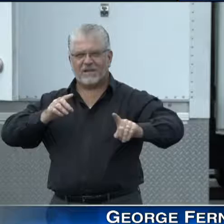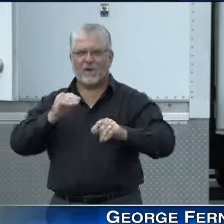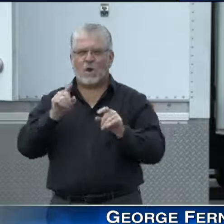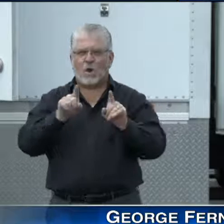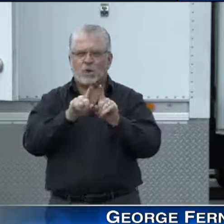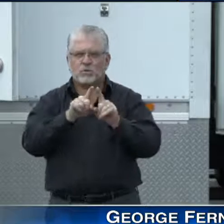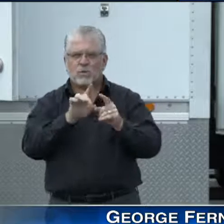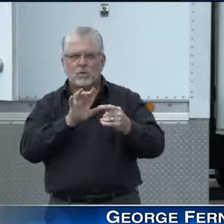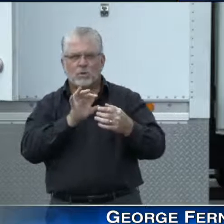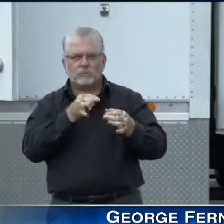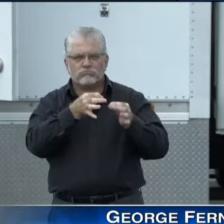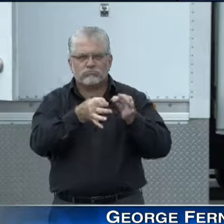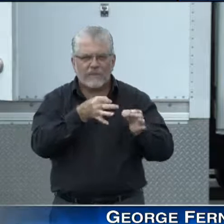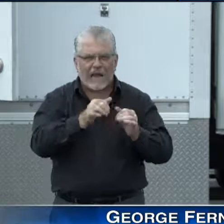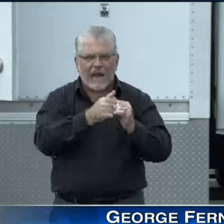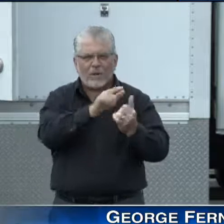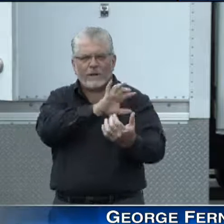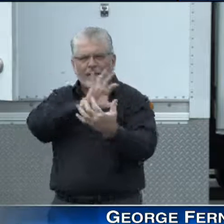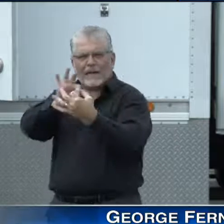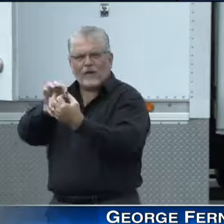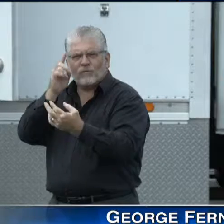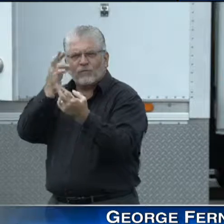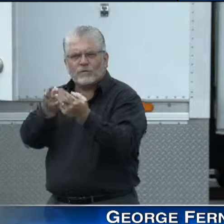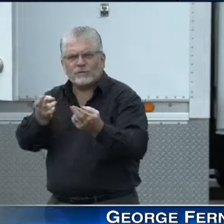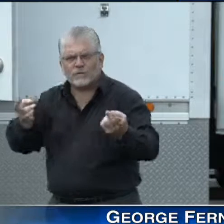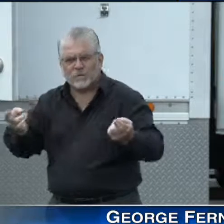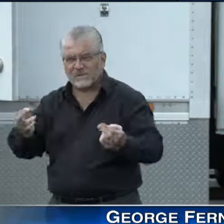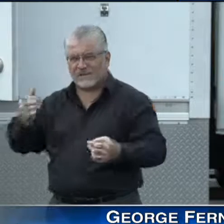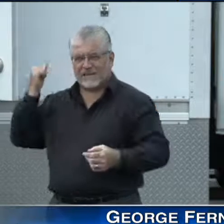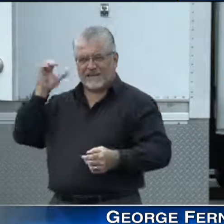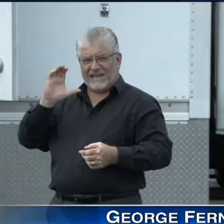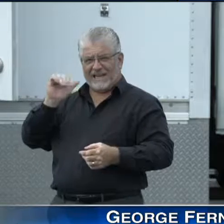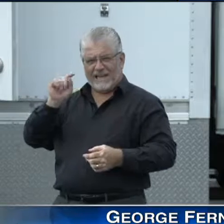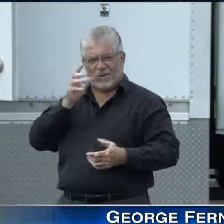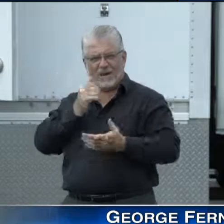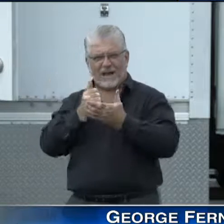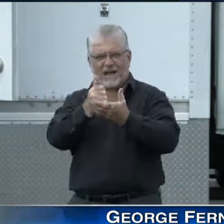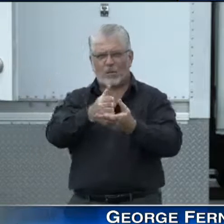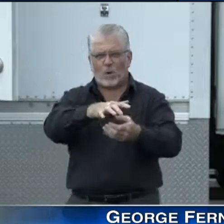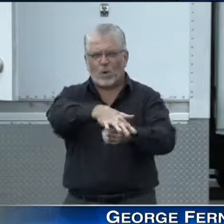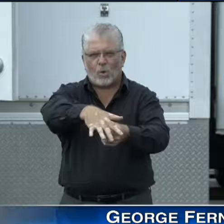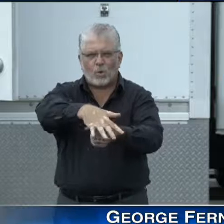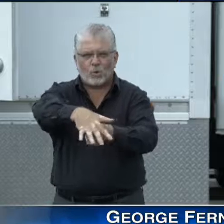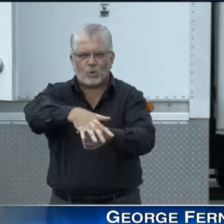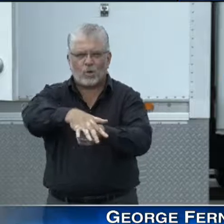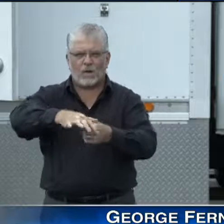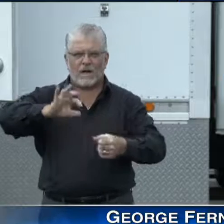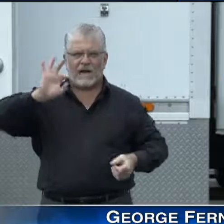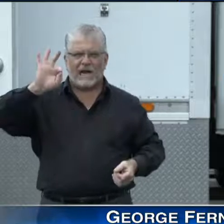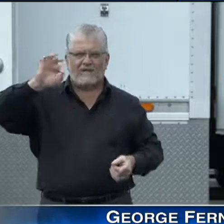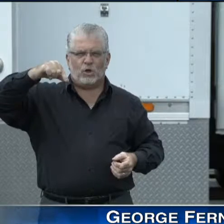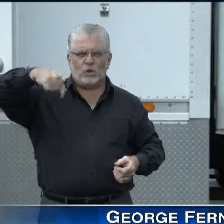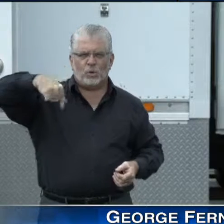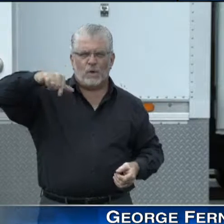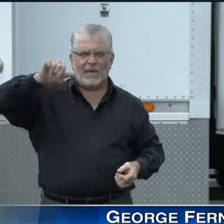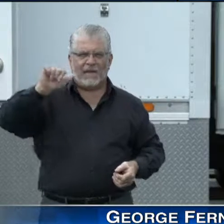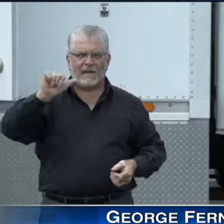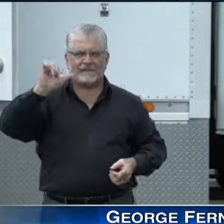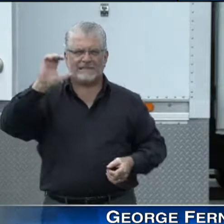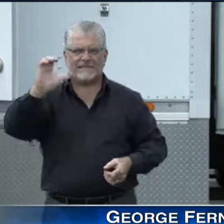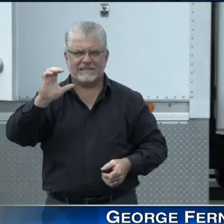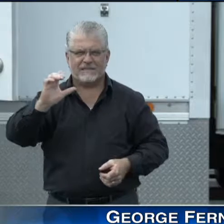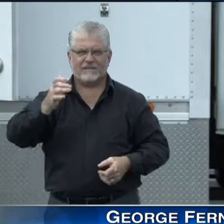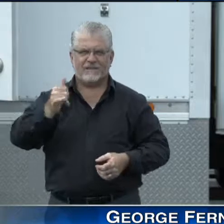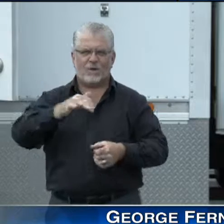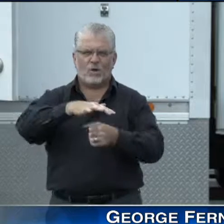will be partnering with local providers, local FQHCs, and local major hospital systems, such as Welsh and such as Penn State St.